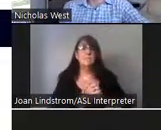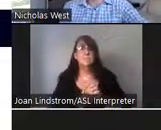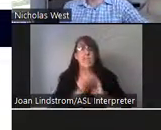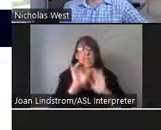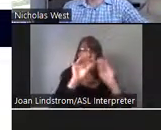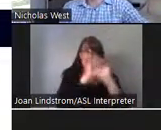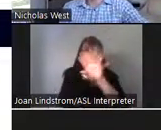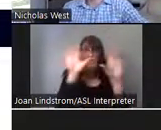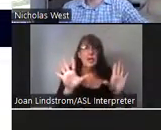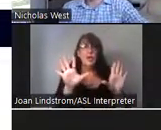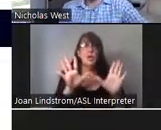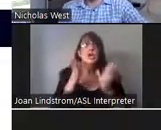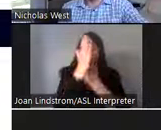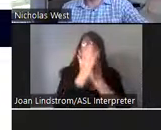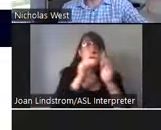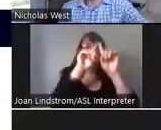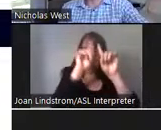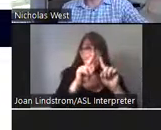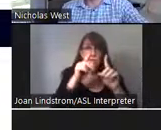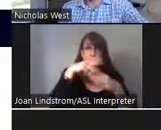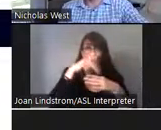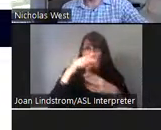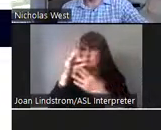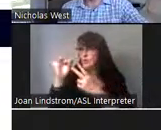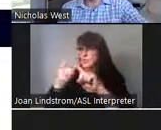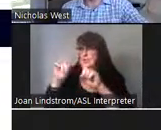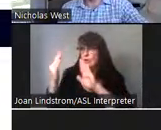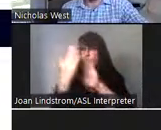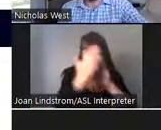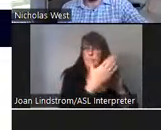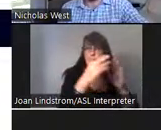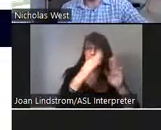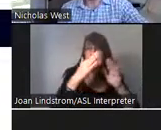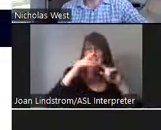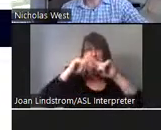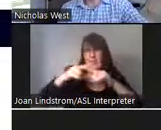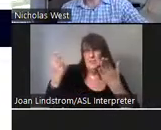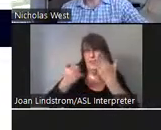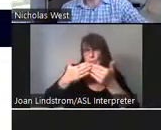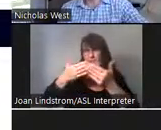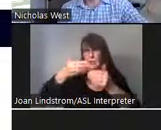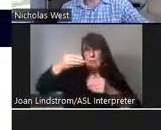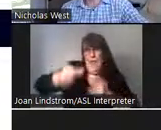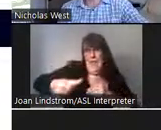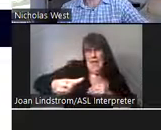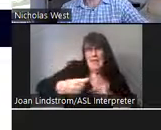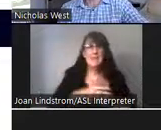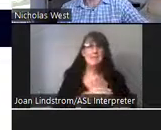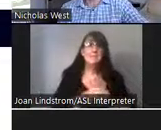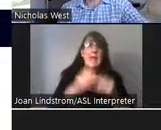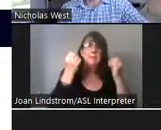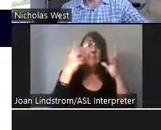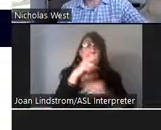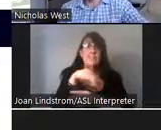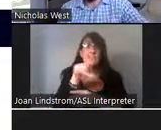clear that some of our different programs choose different approaches based on what we're buying. And many of you may